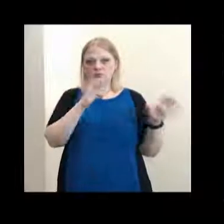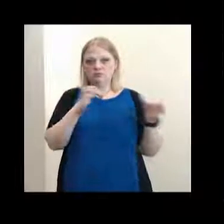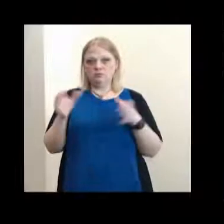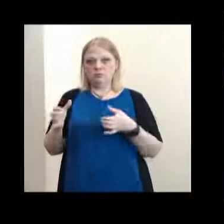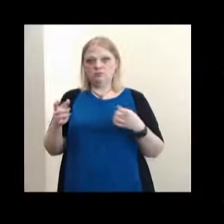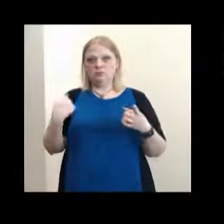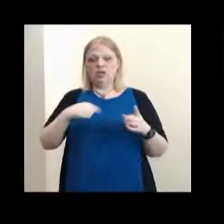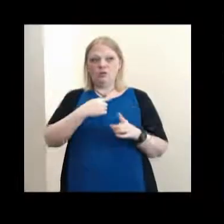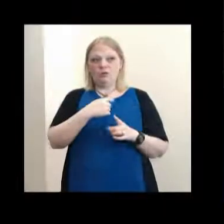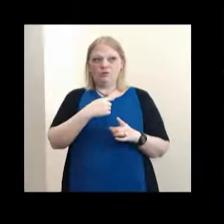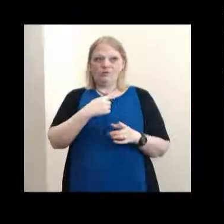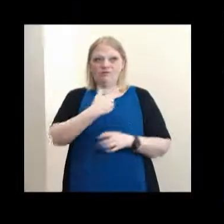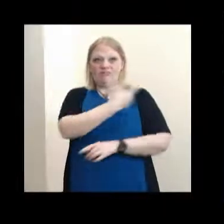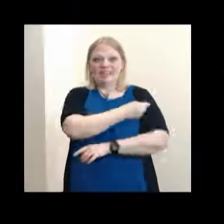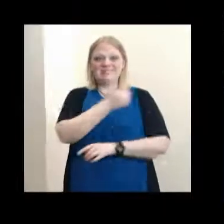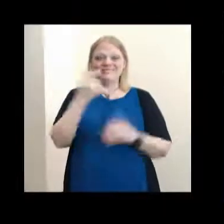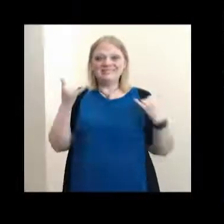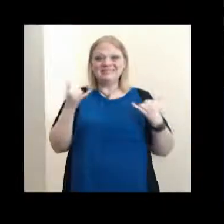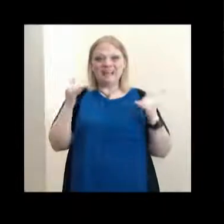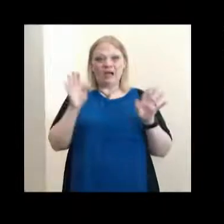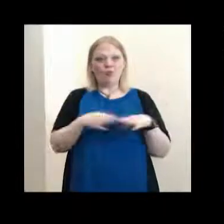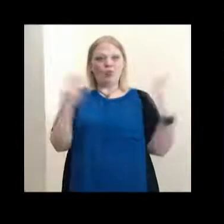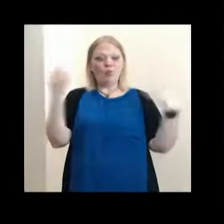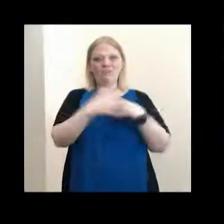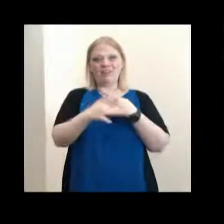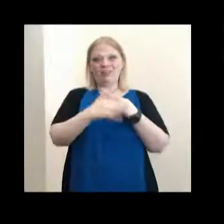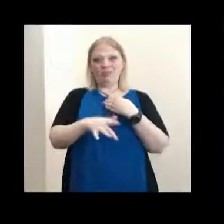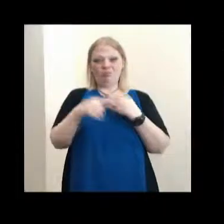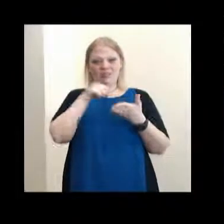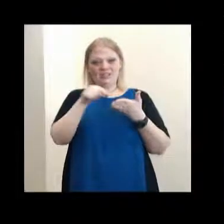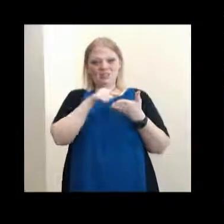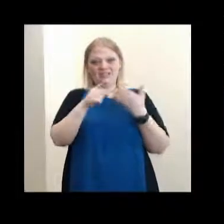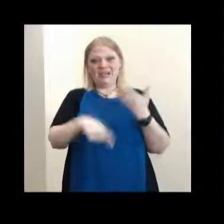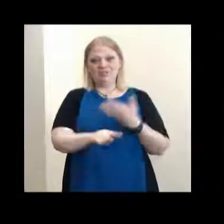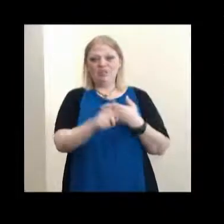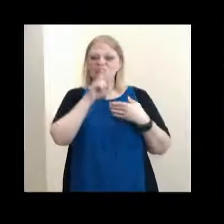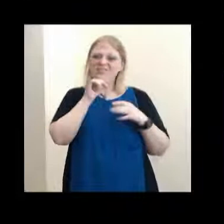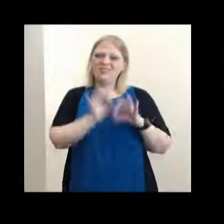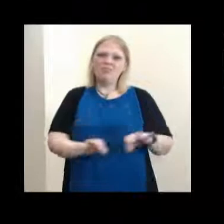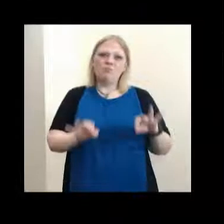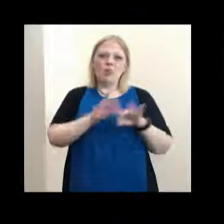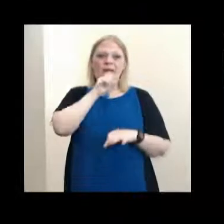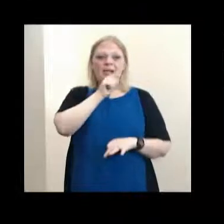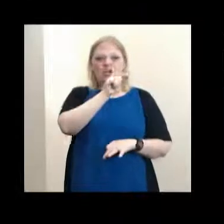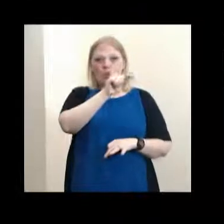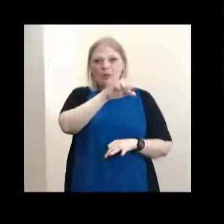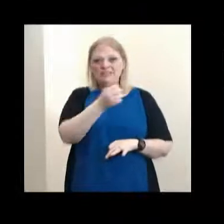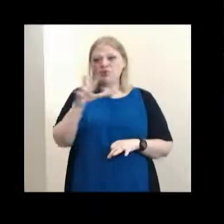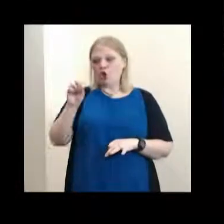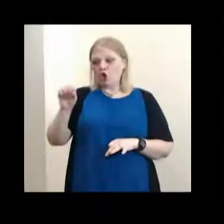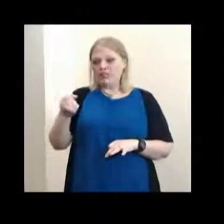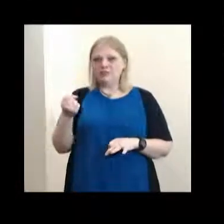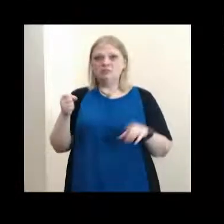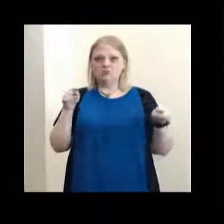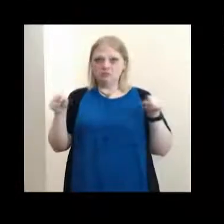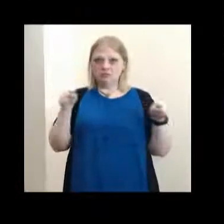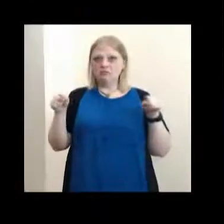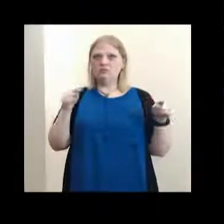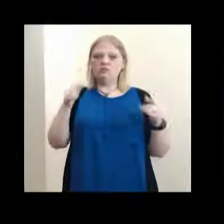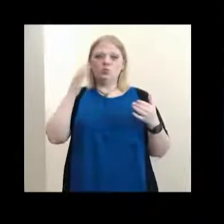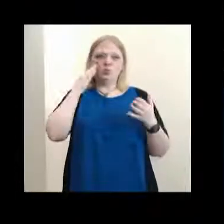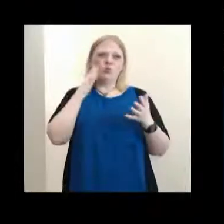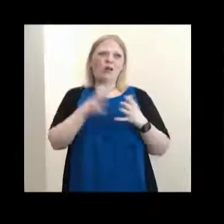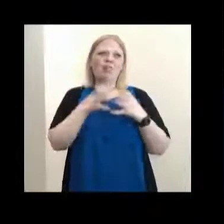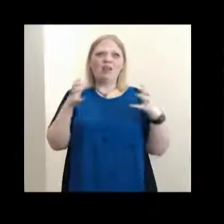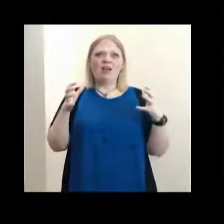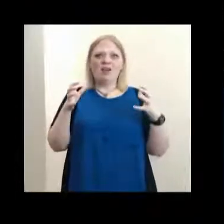where vaccinations are opening up this week and next week. So it's really important that people in their 20s and 30s, because we know that there's a lot